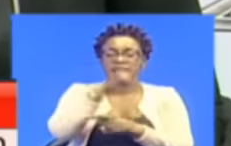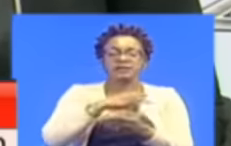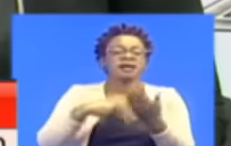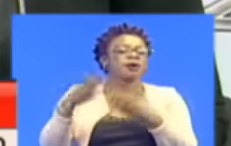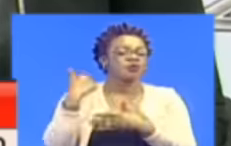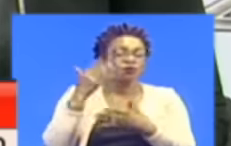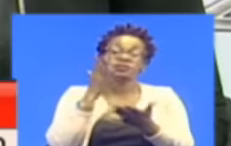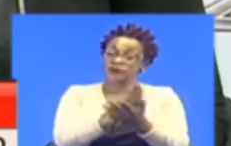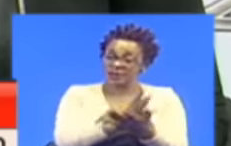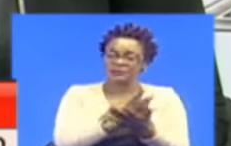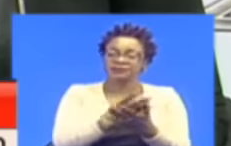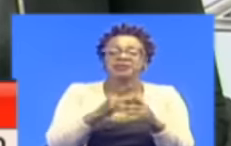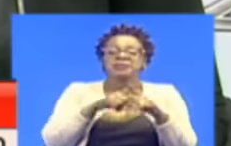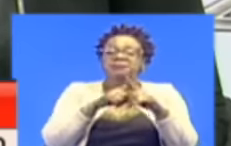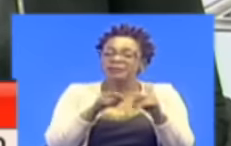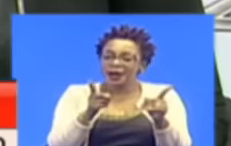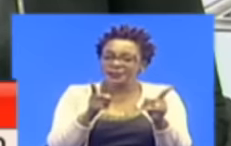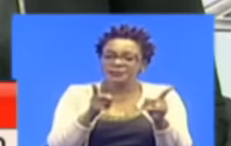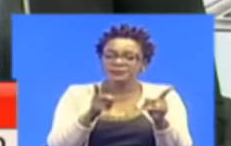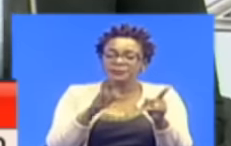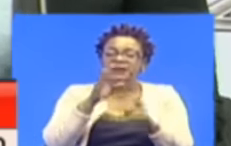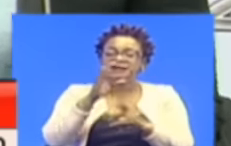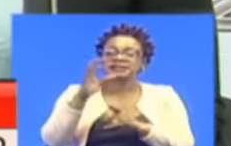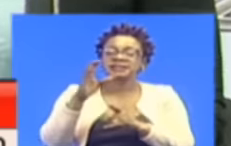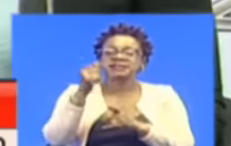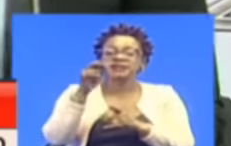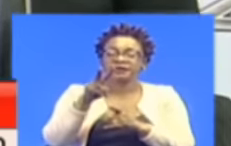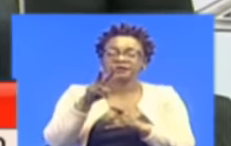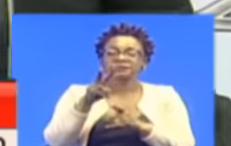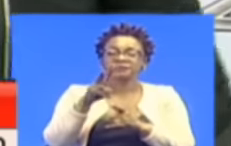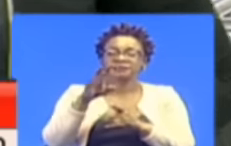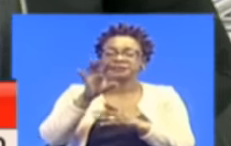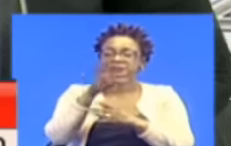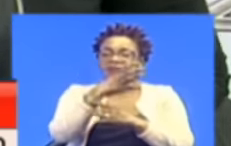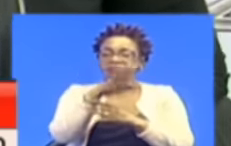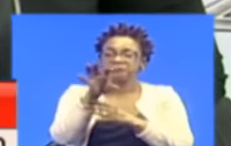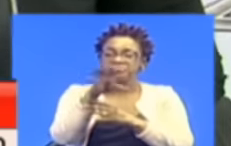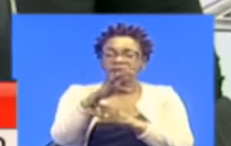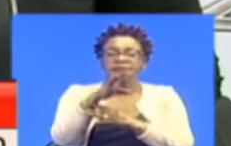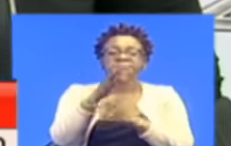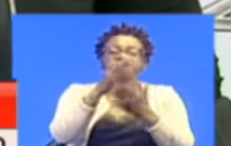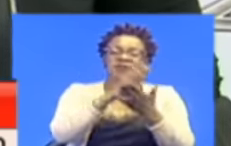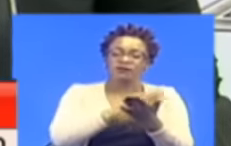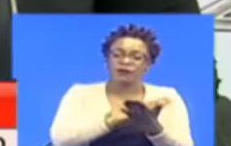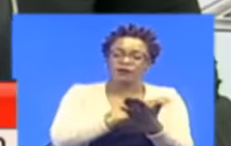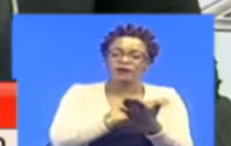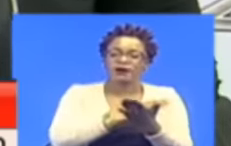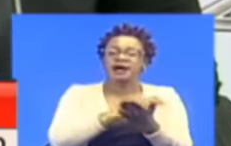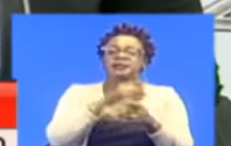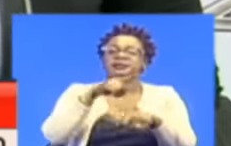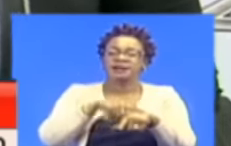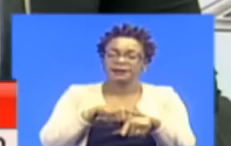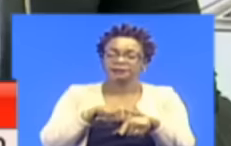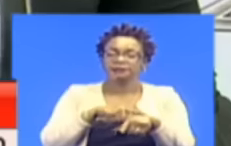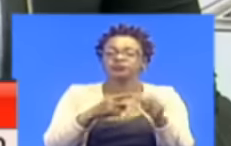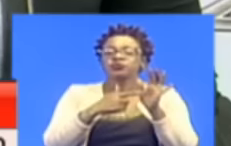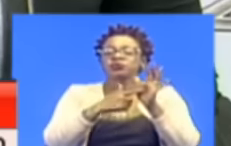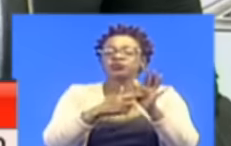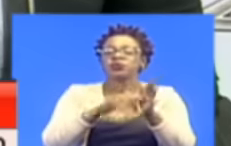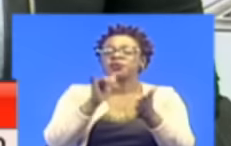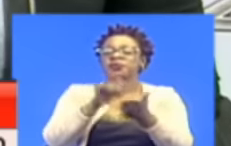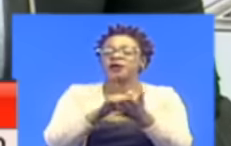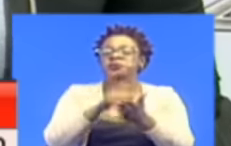real. But leaked CCTV footage of the incident before and during the charade shows that the incident was